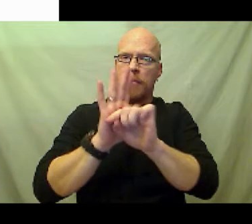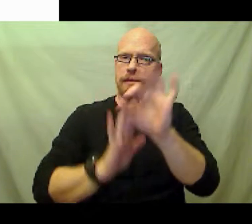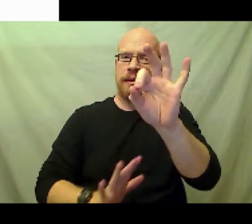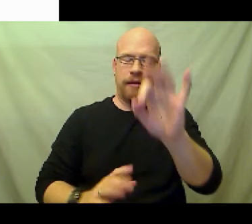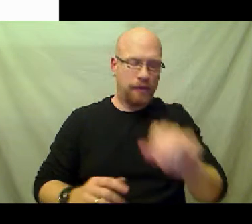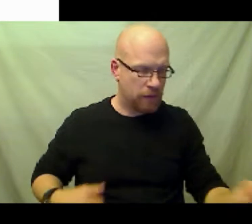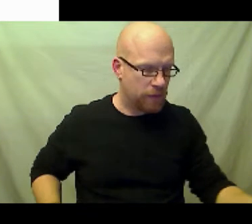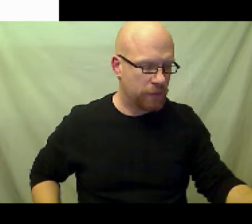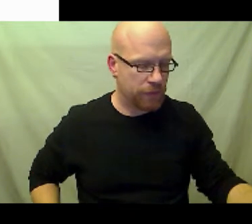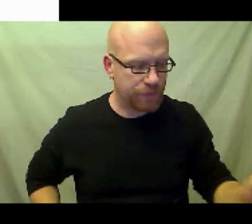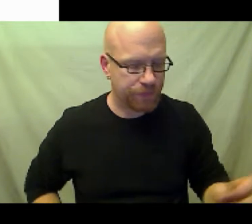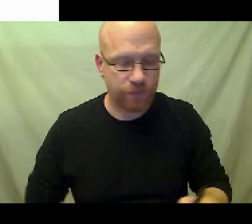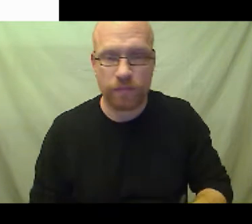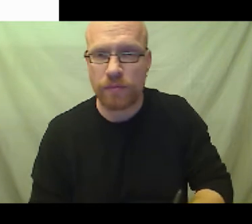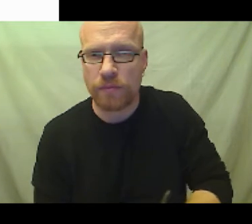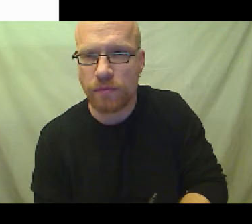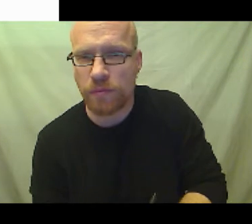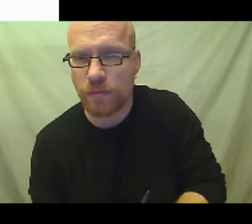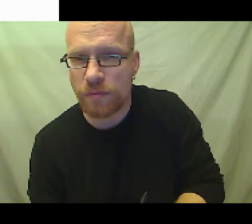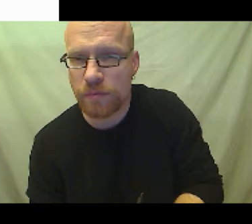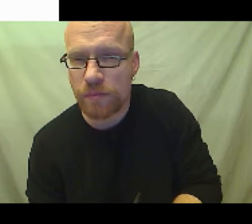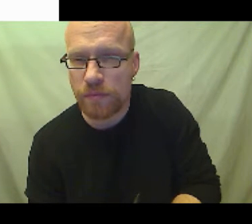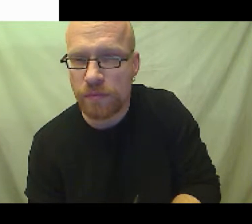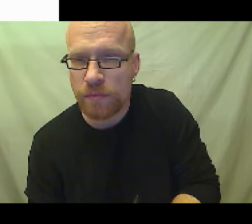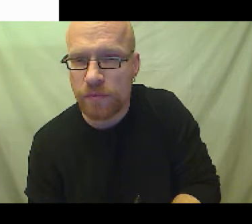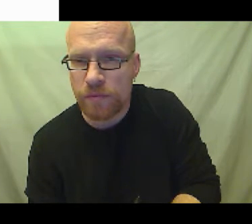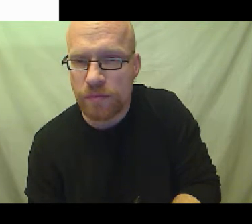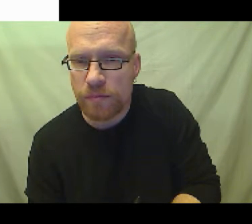18 divided by 2 is negative 9.